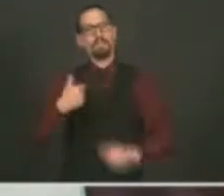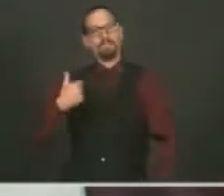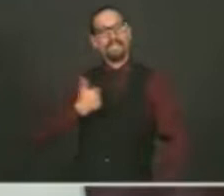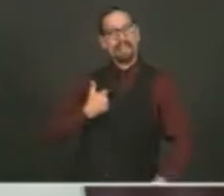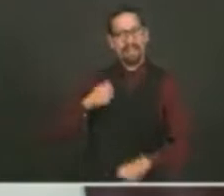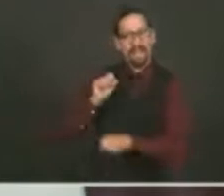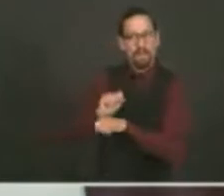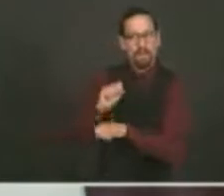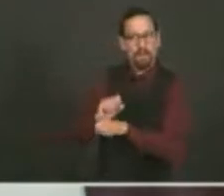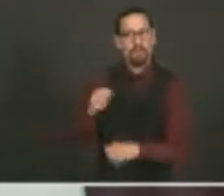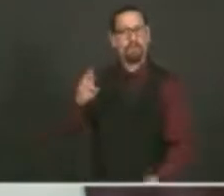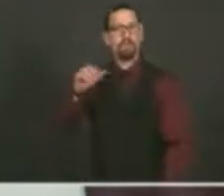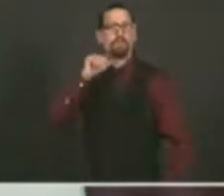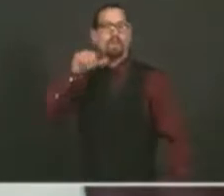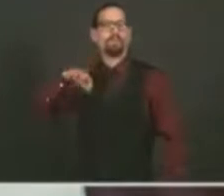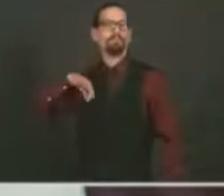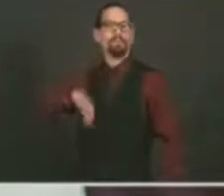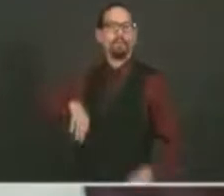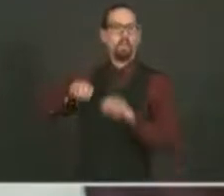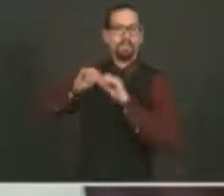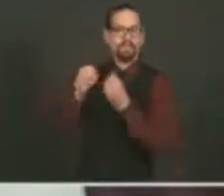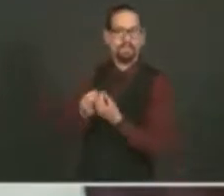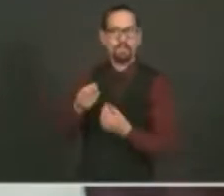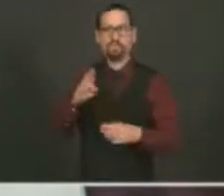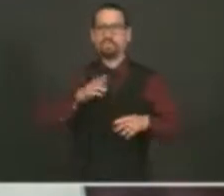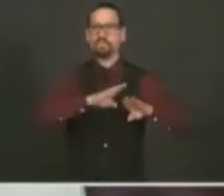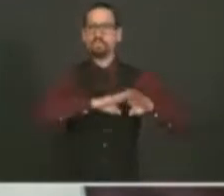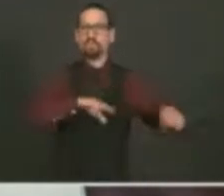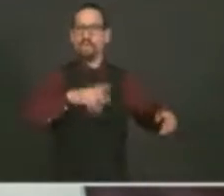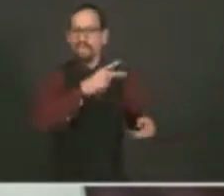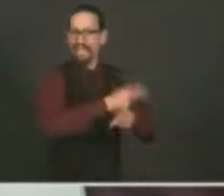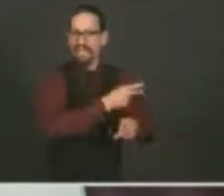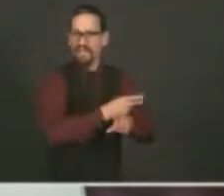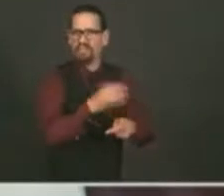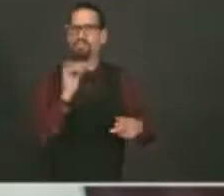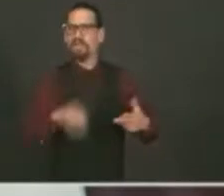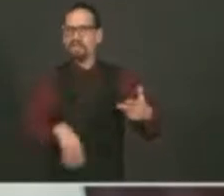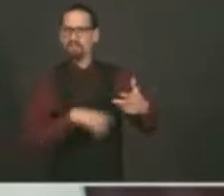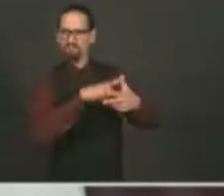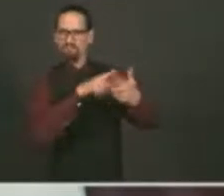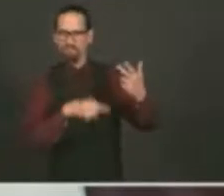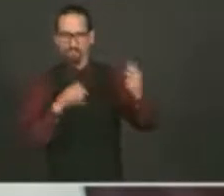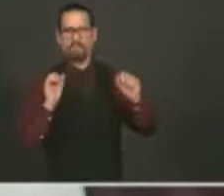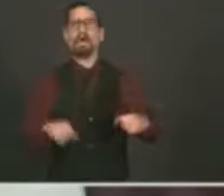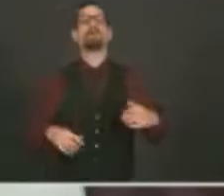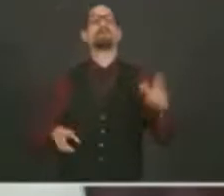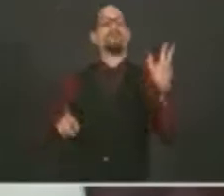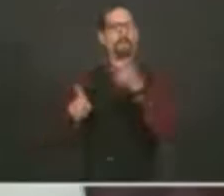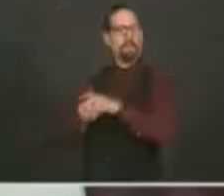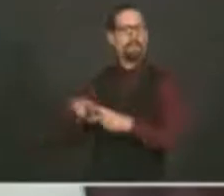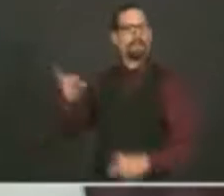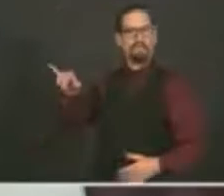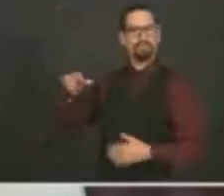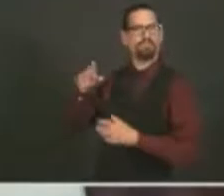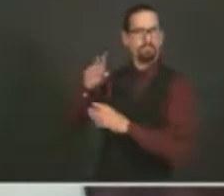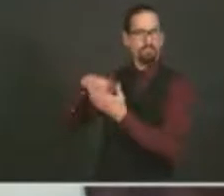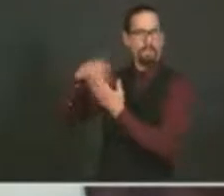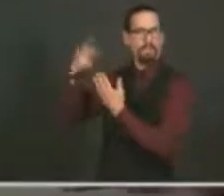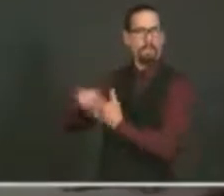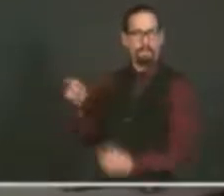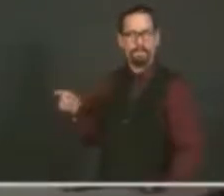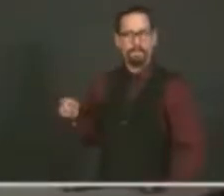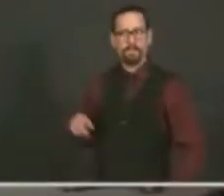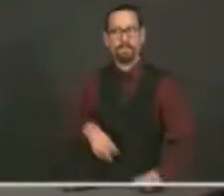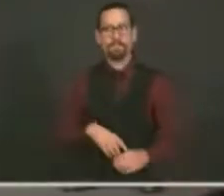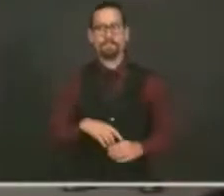is it a success? I judge it an incomplete. It's a good beginning, but there's more to do, and I wish it were going faster. So it's been 8 to 10 weeks